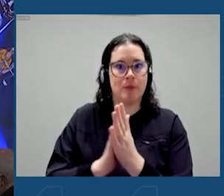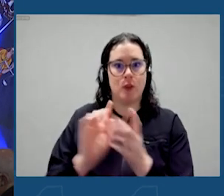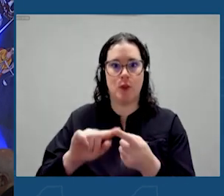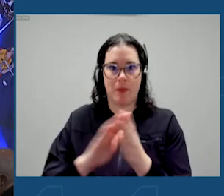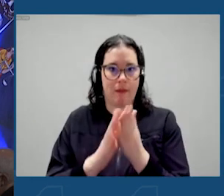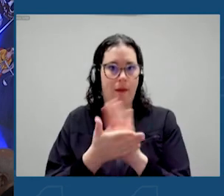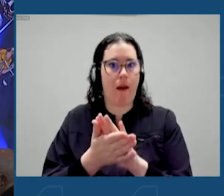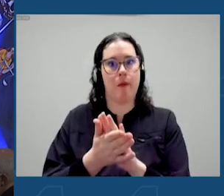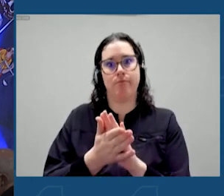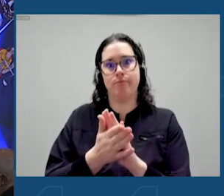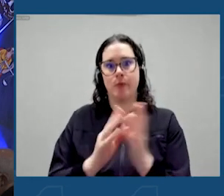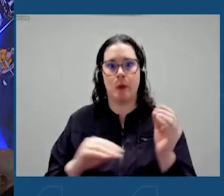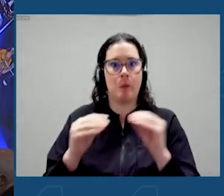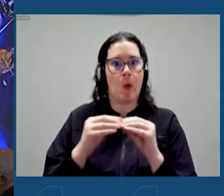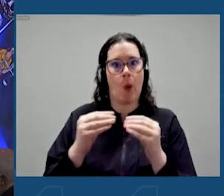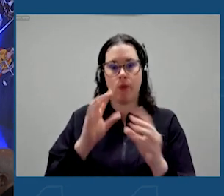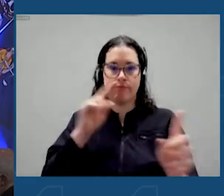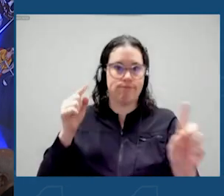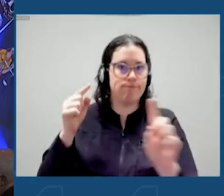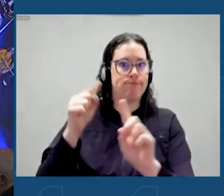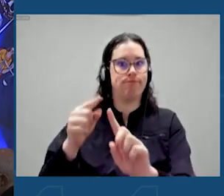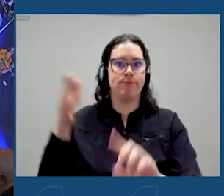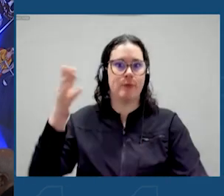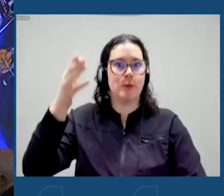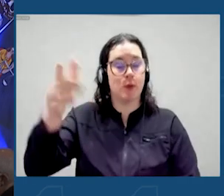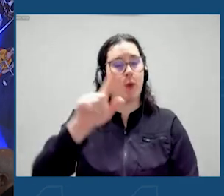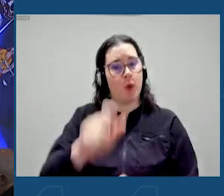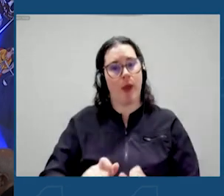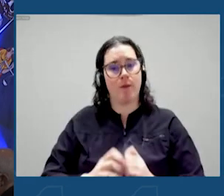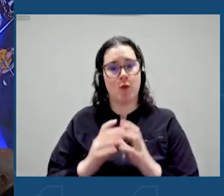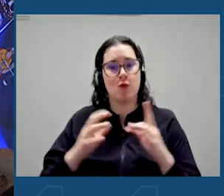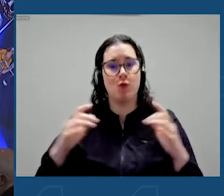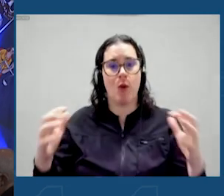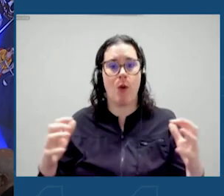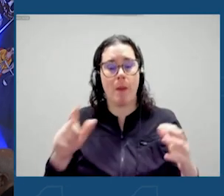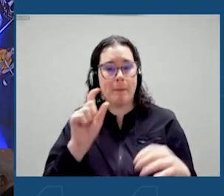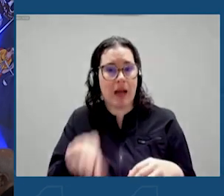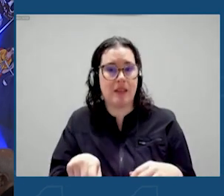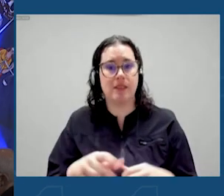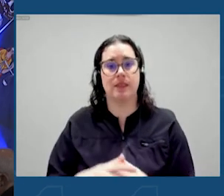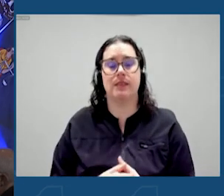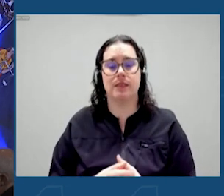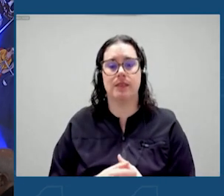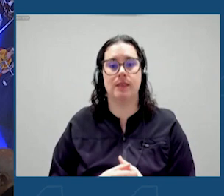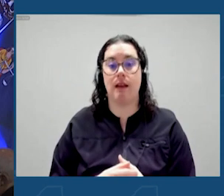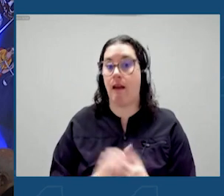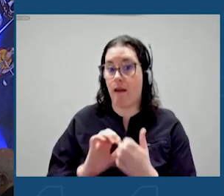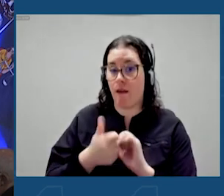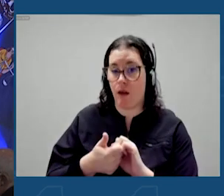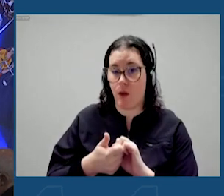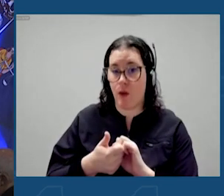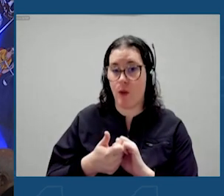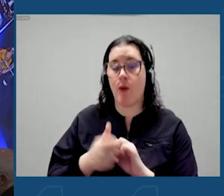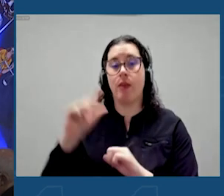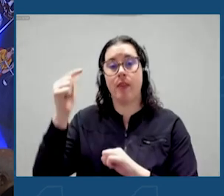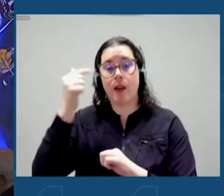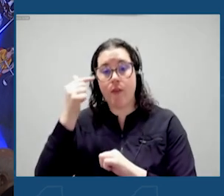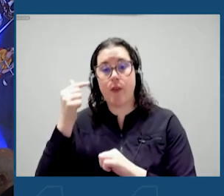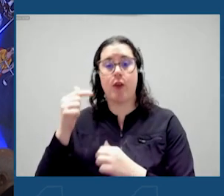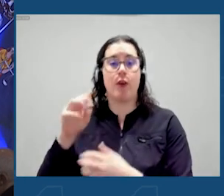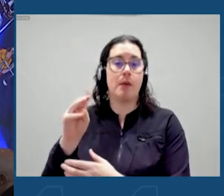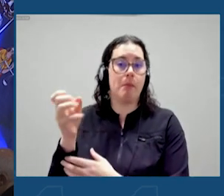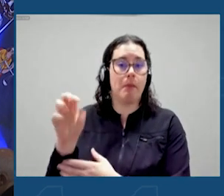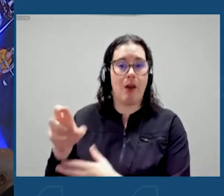got to grow. And the way we grow is by, as Governor Hochul and Mayor Adams said,